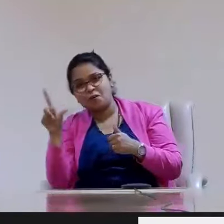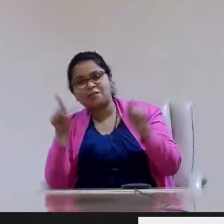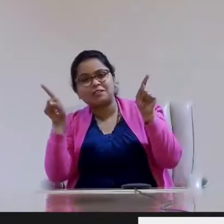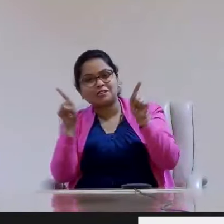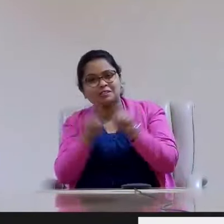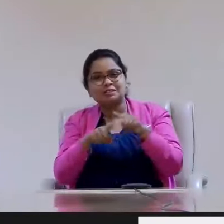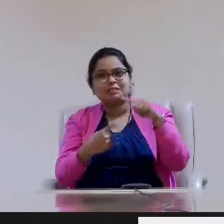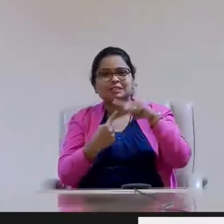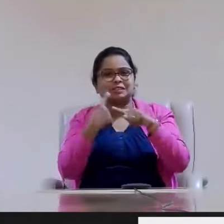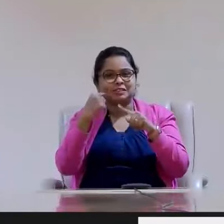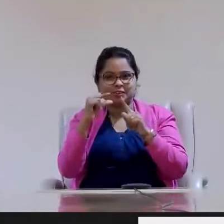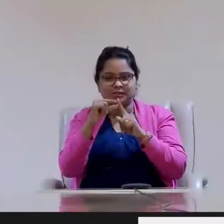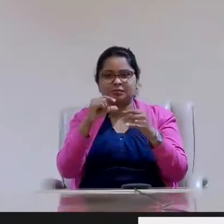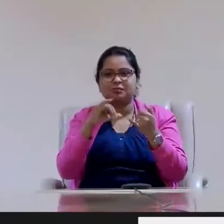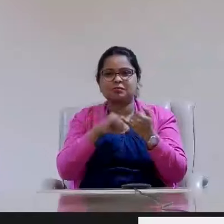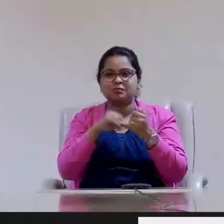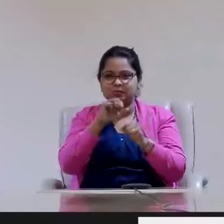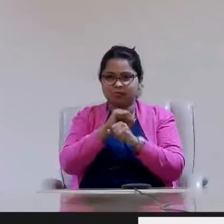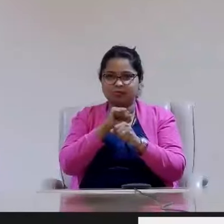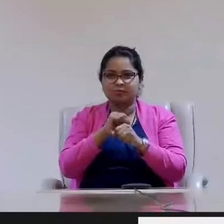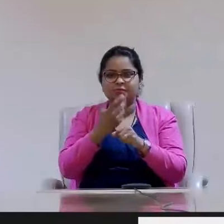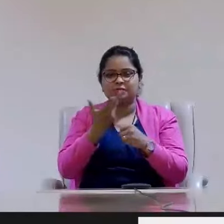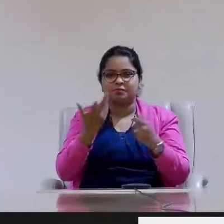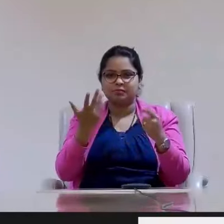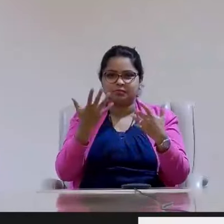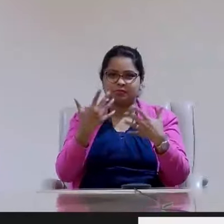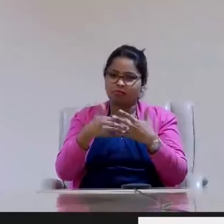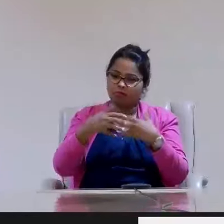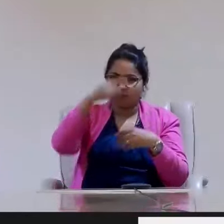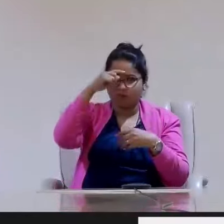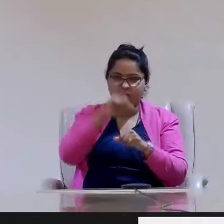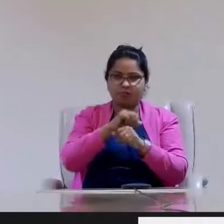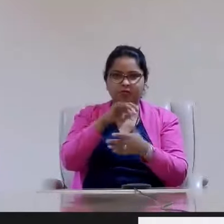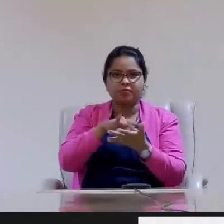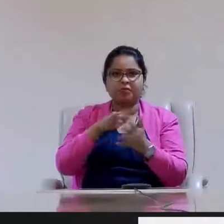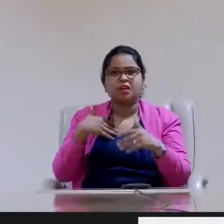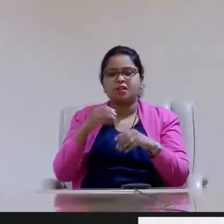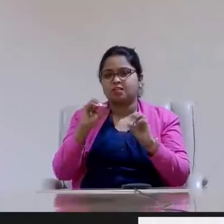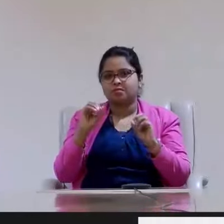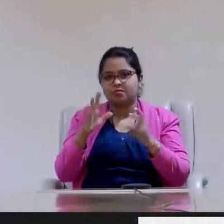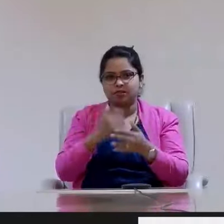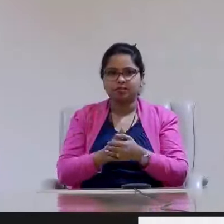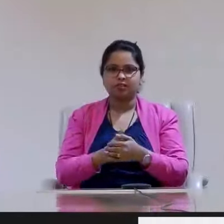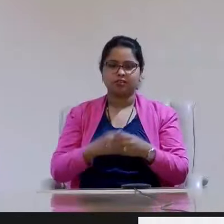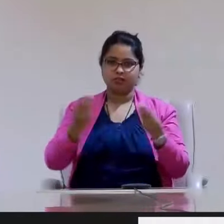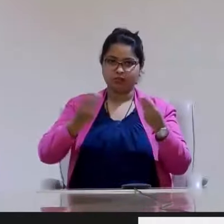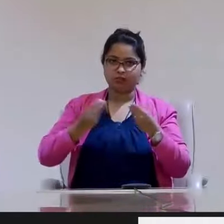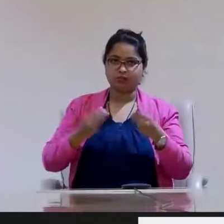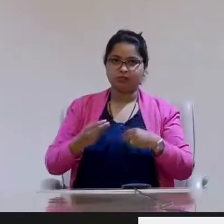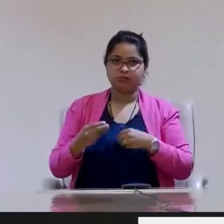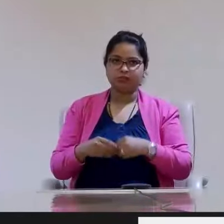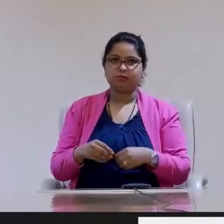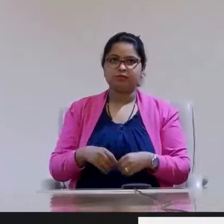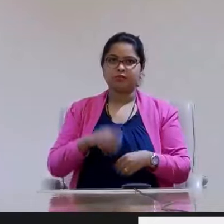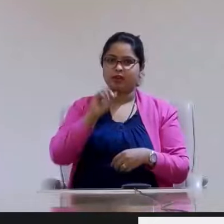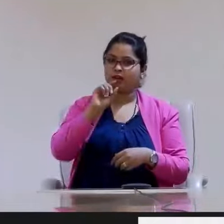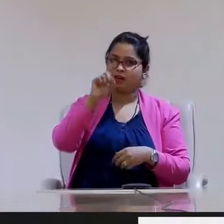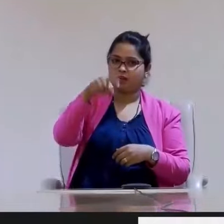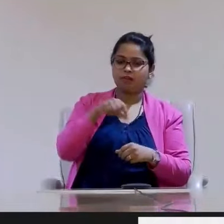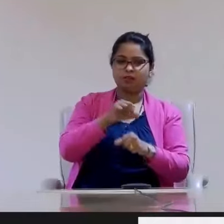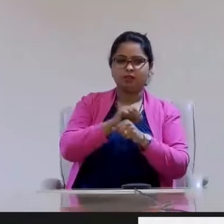no matter where our workplace is. I will begin with, something which I'm asked in